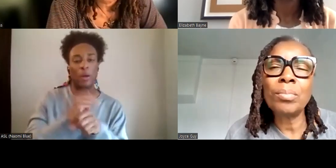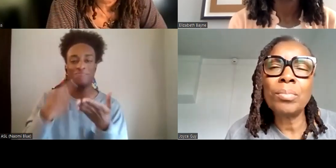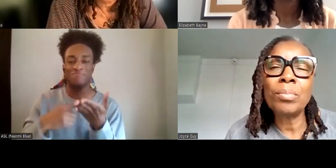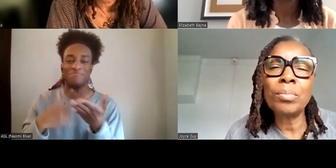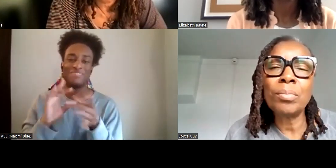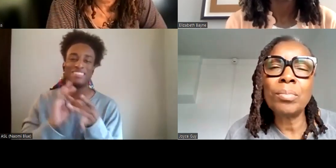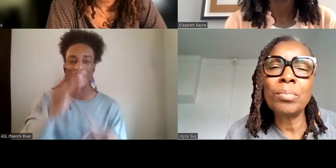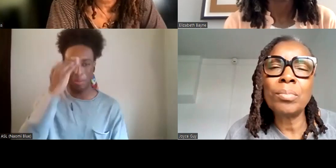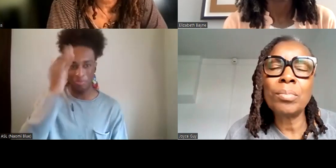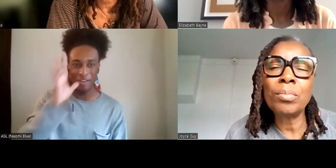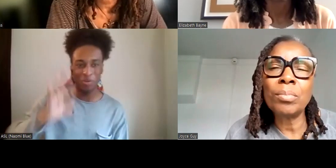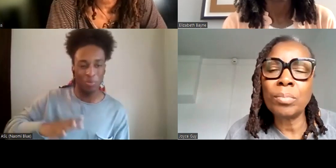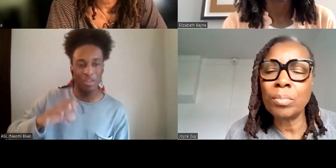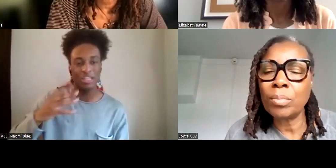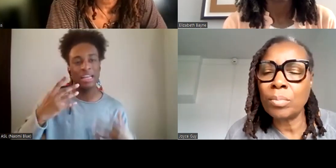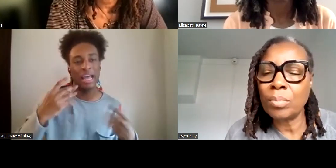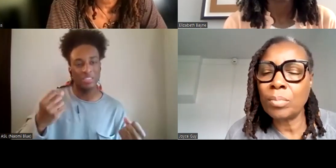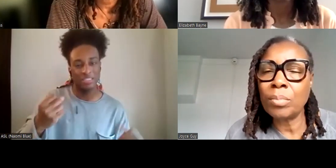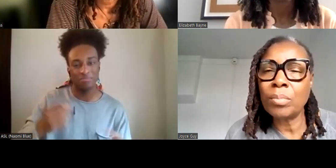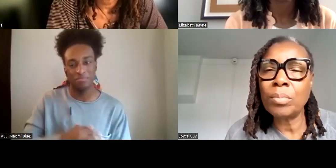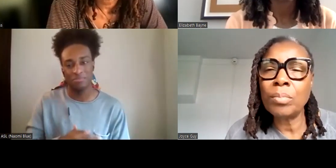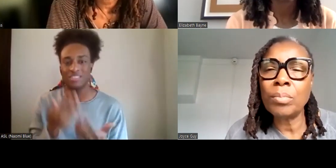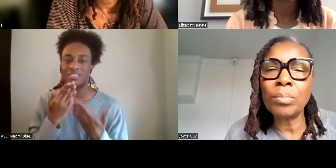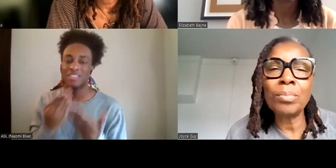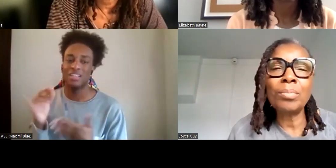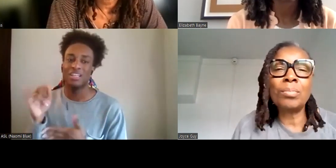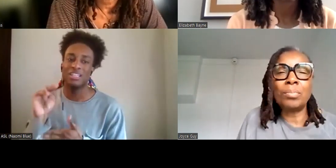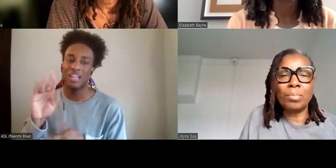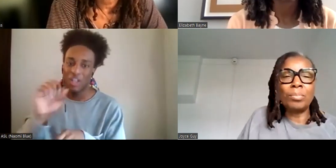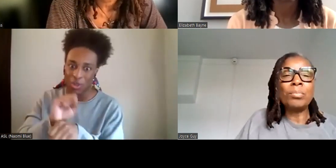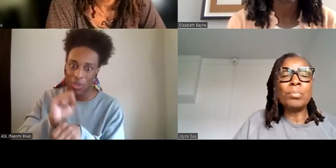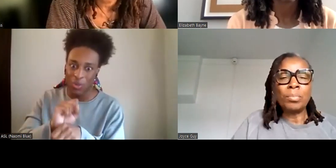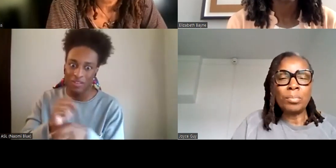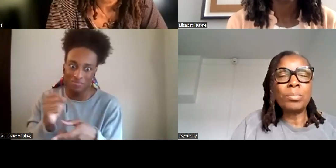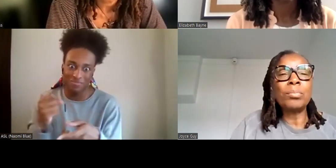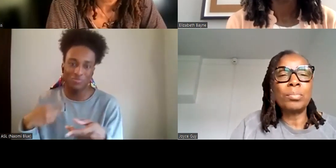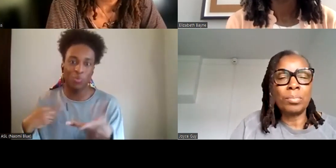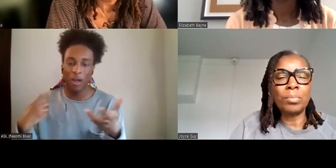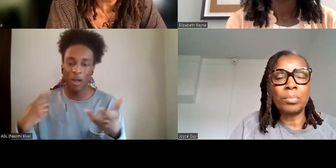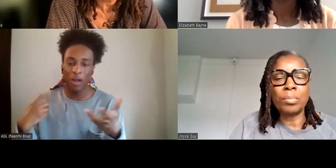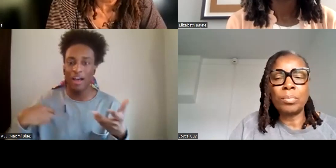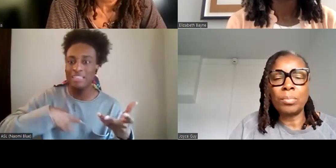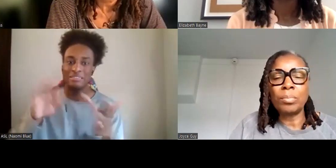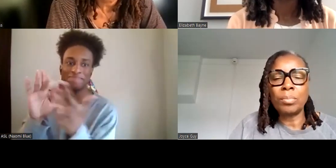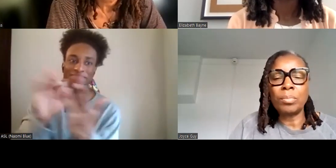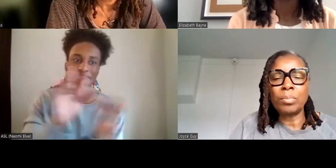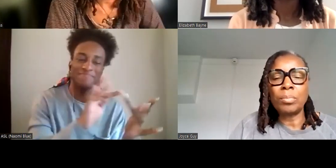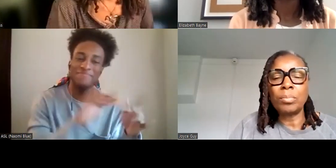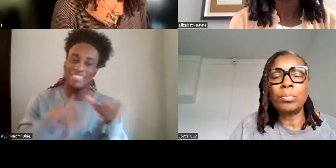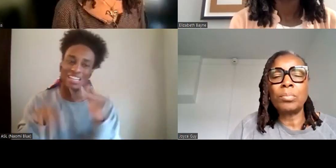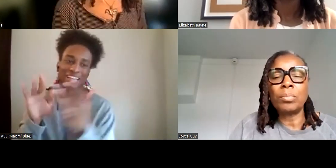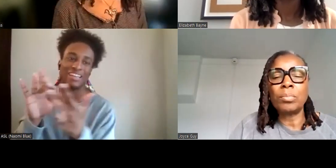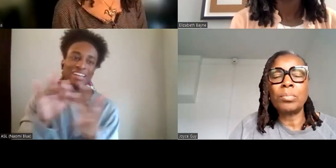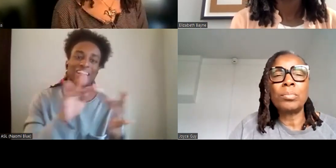so much for the work that you do. Can we all please stay in touch and build this